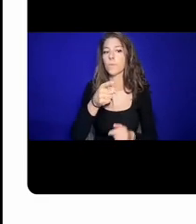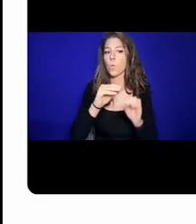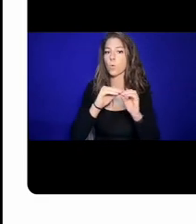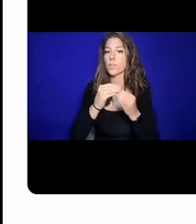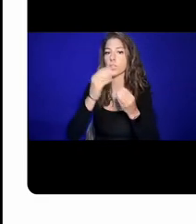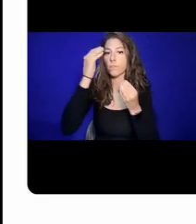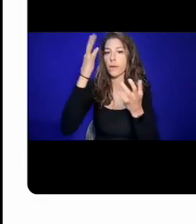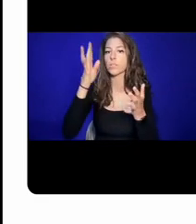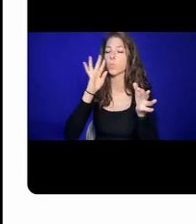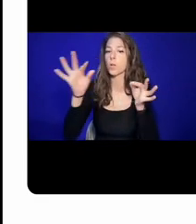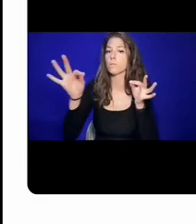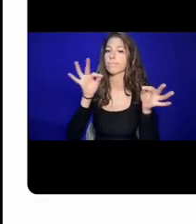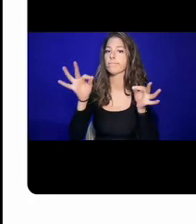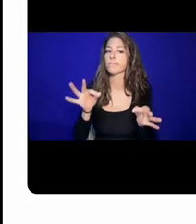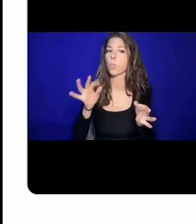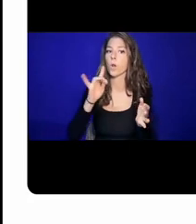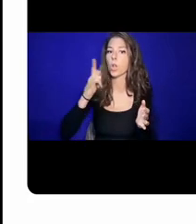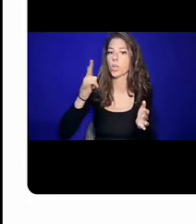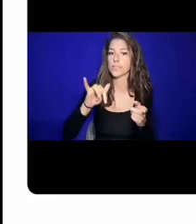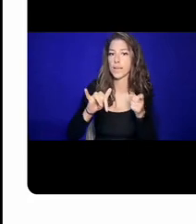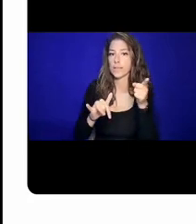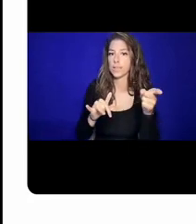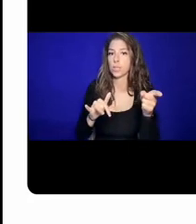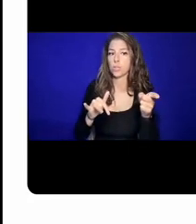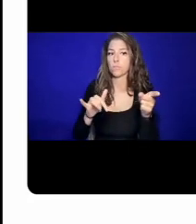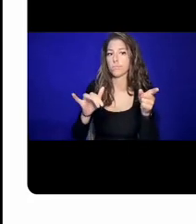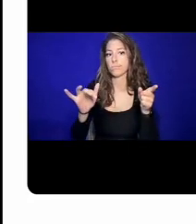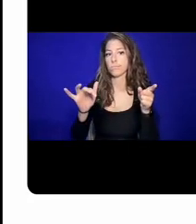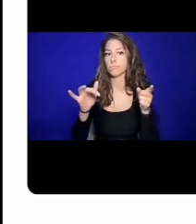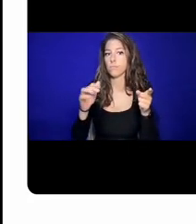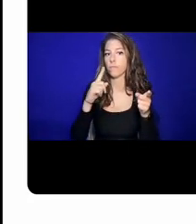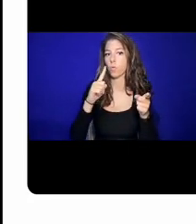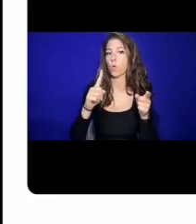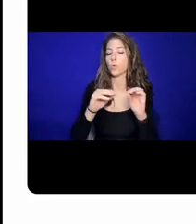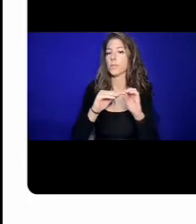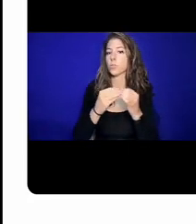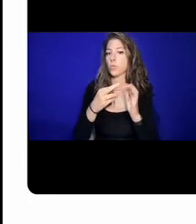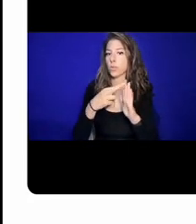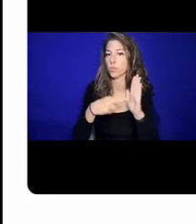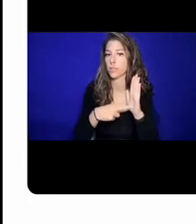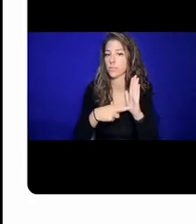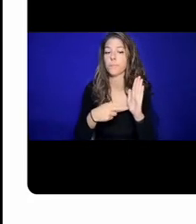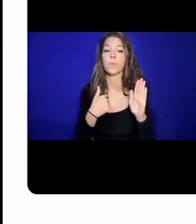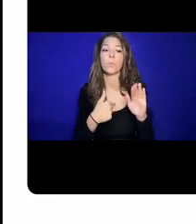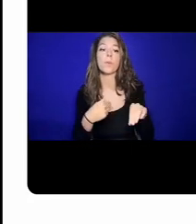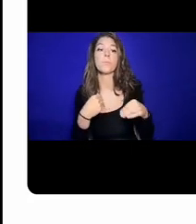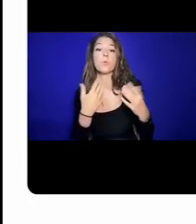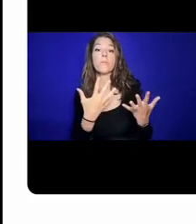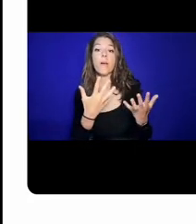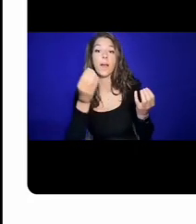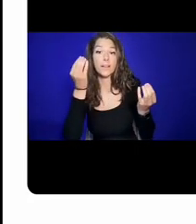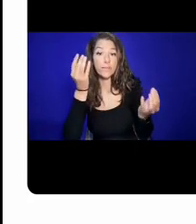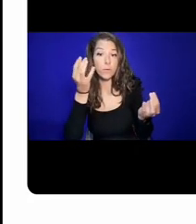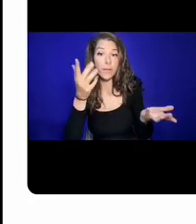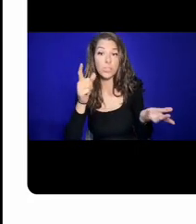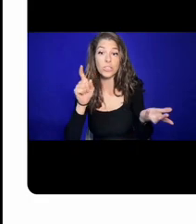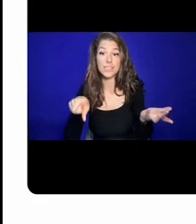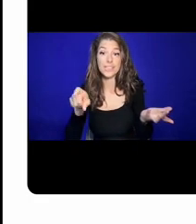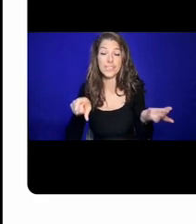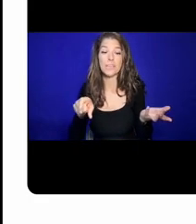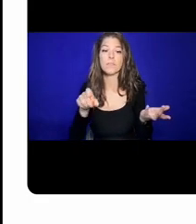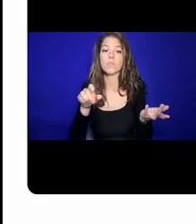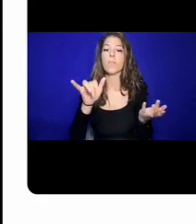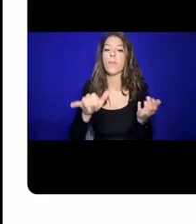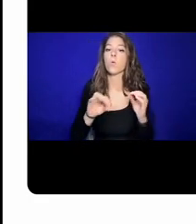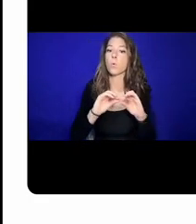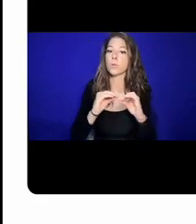of what that looks like here. The first thing that we do is we provide the information needed so that